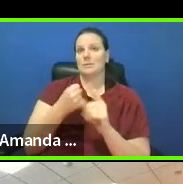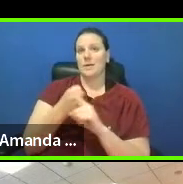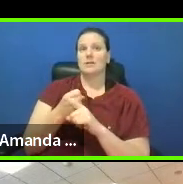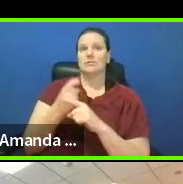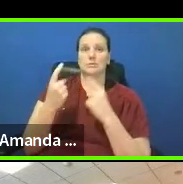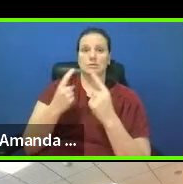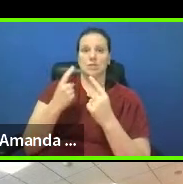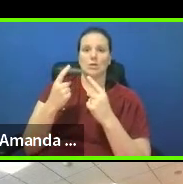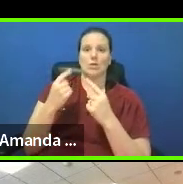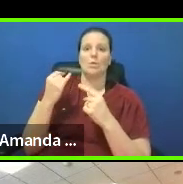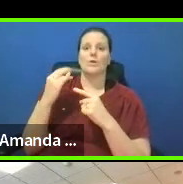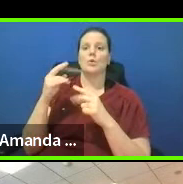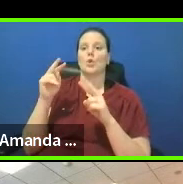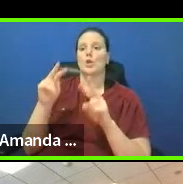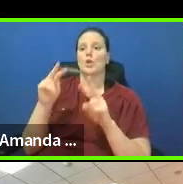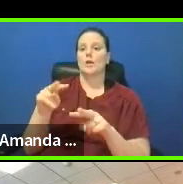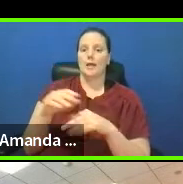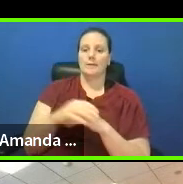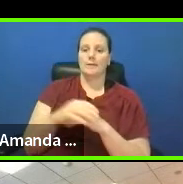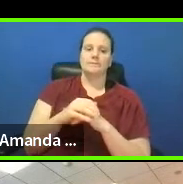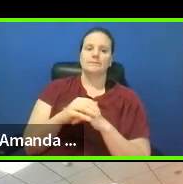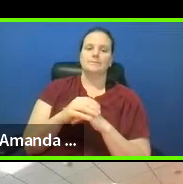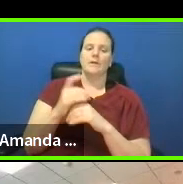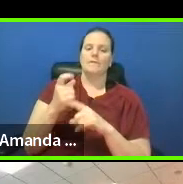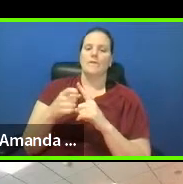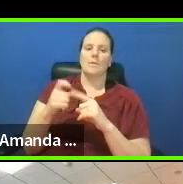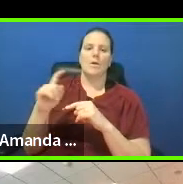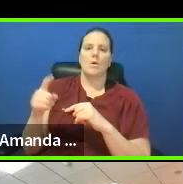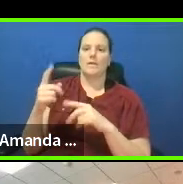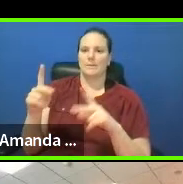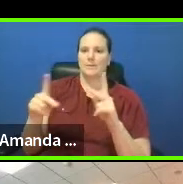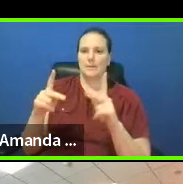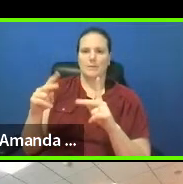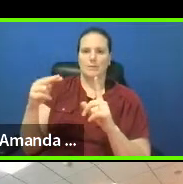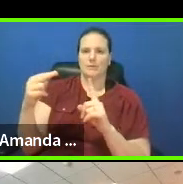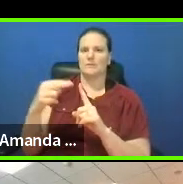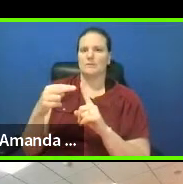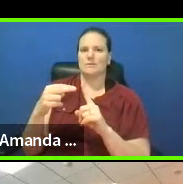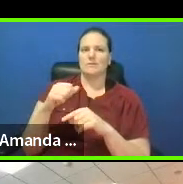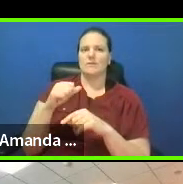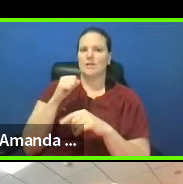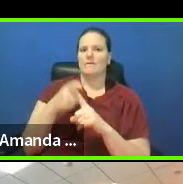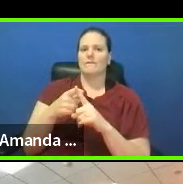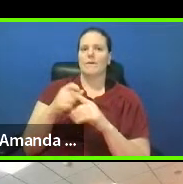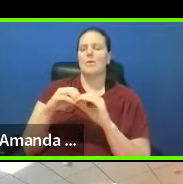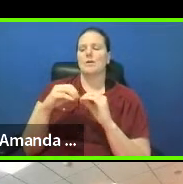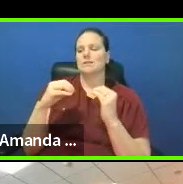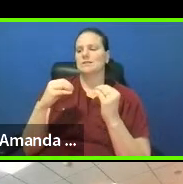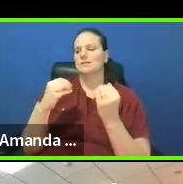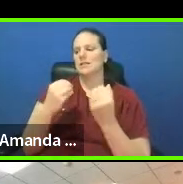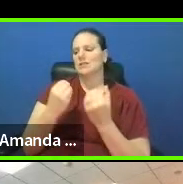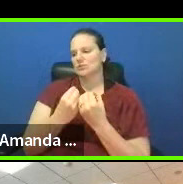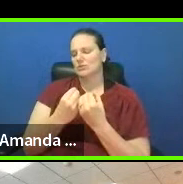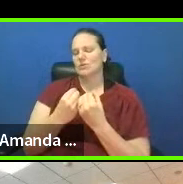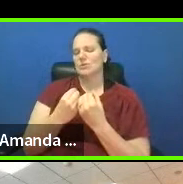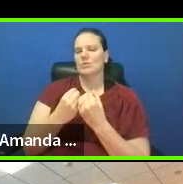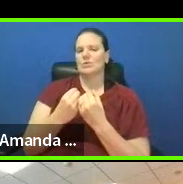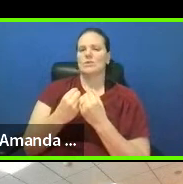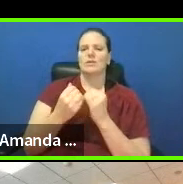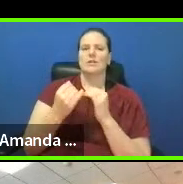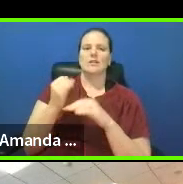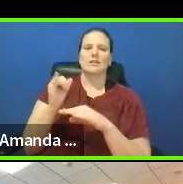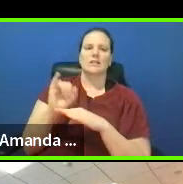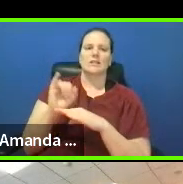And when you're looking at it from just a people perspective and not from sort of an organization or